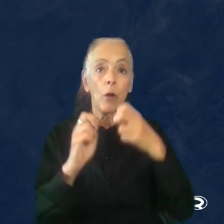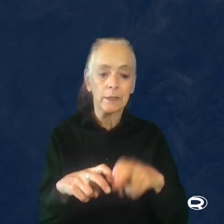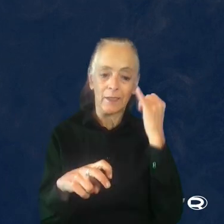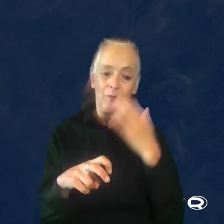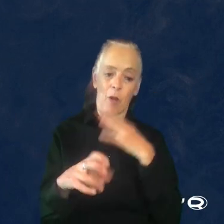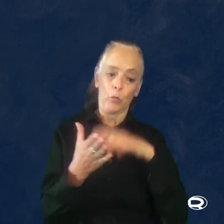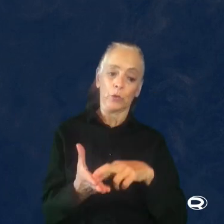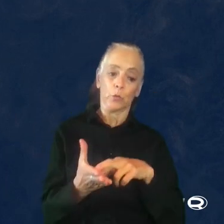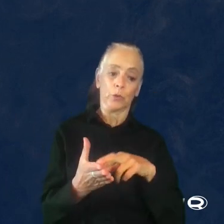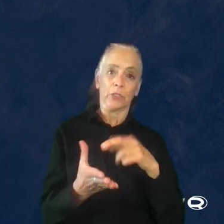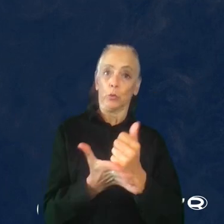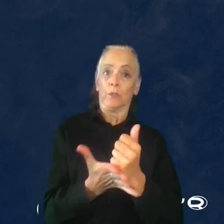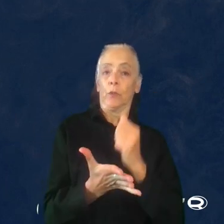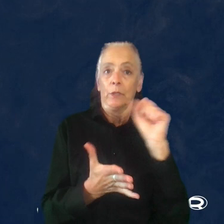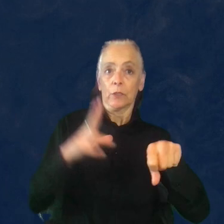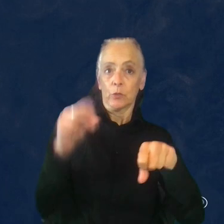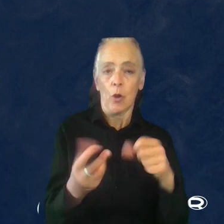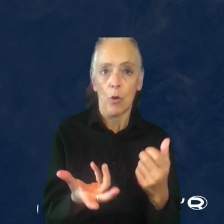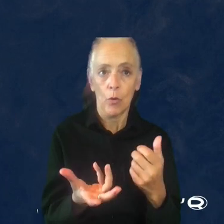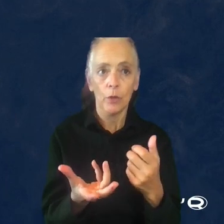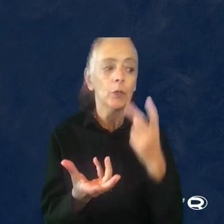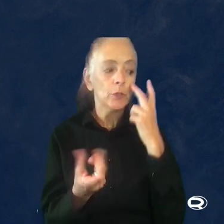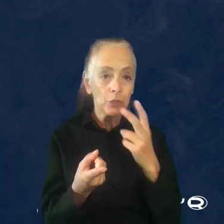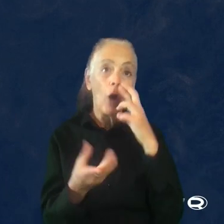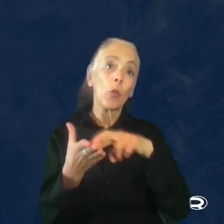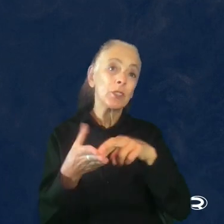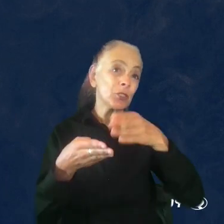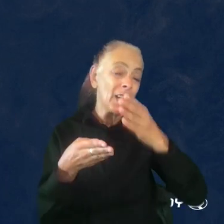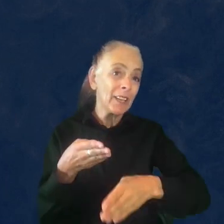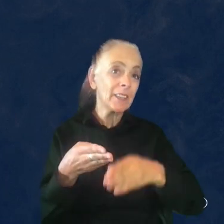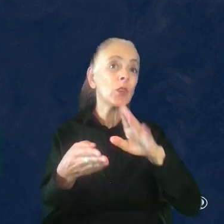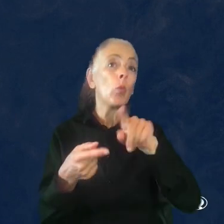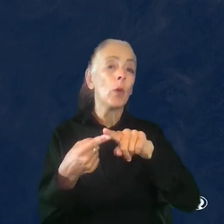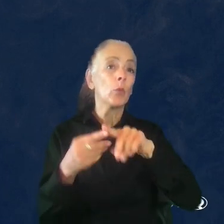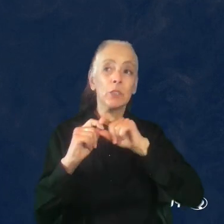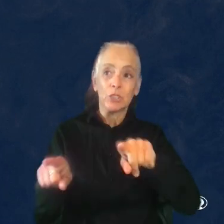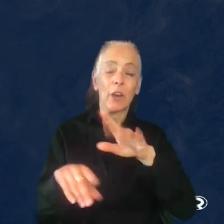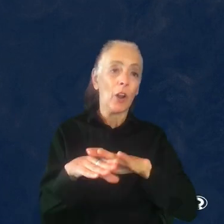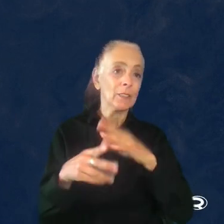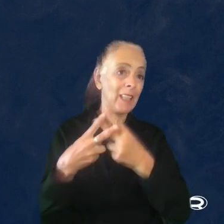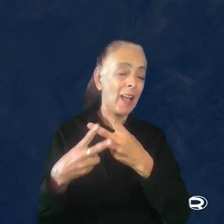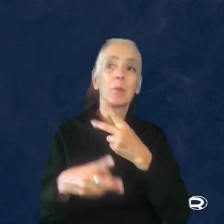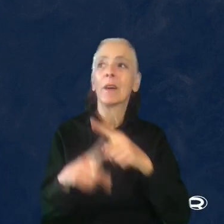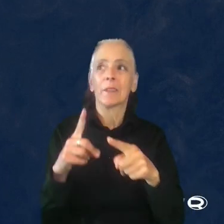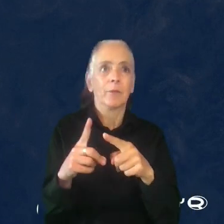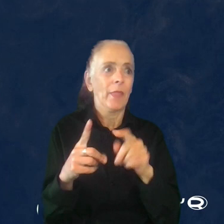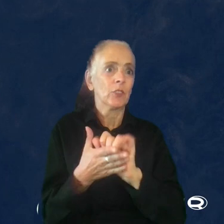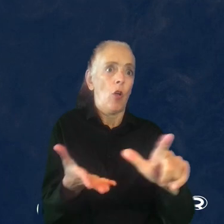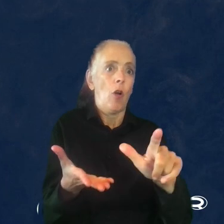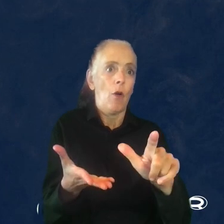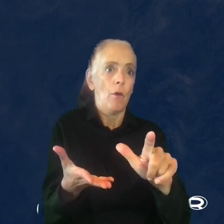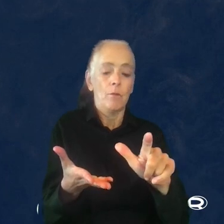was uh as you saw in the previous slide the research ended when the report was shared on slack and that was it nothing happened on my site after